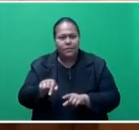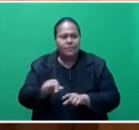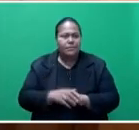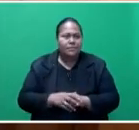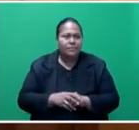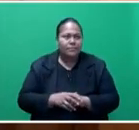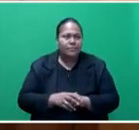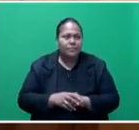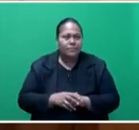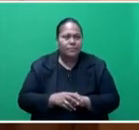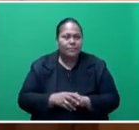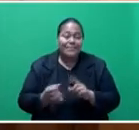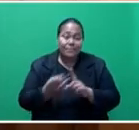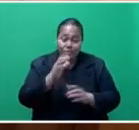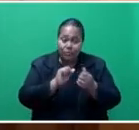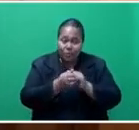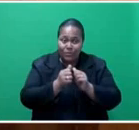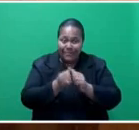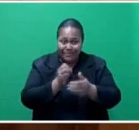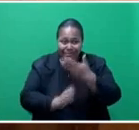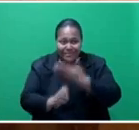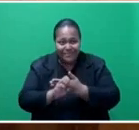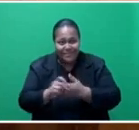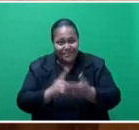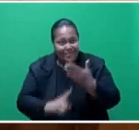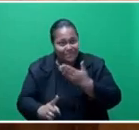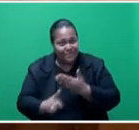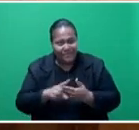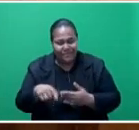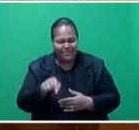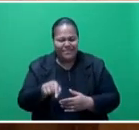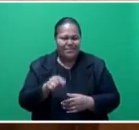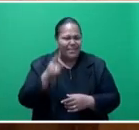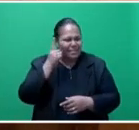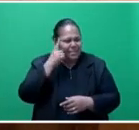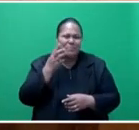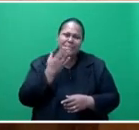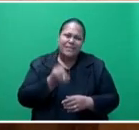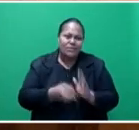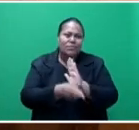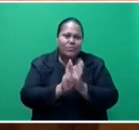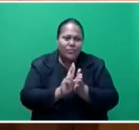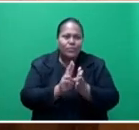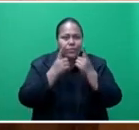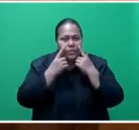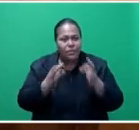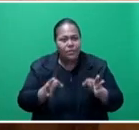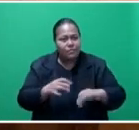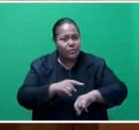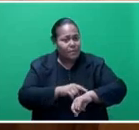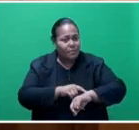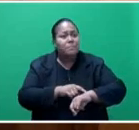particular sporting events. Therefore, Mr. Speaker, I urge on the Minister and the government to review the curfew, because while the crime rate